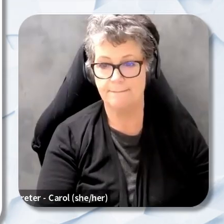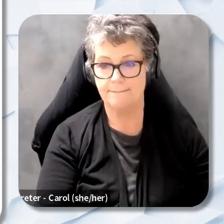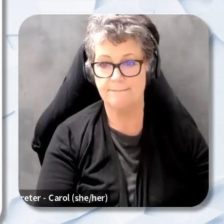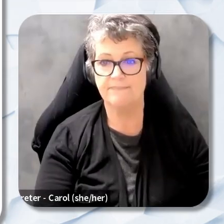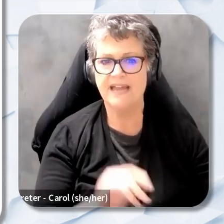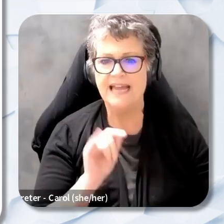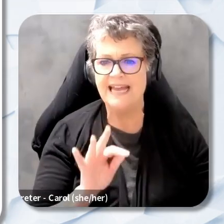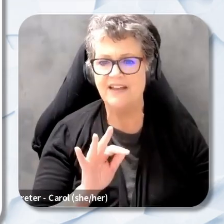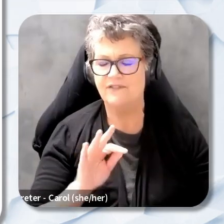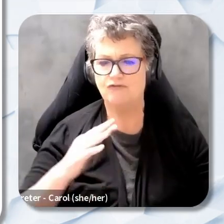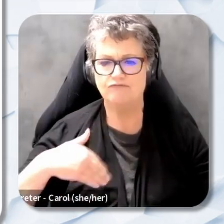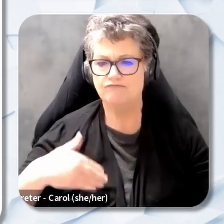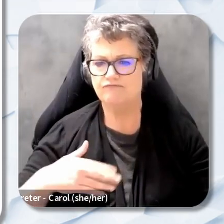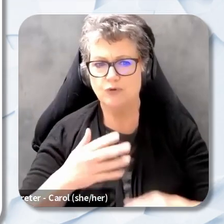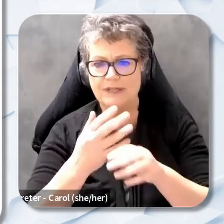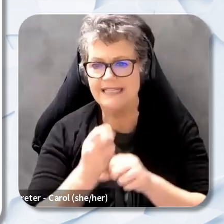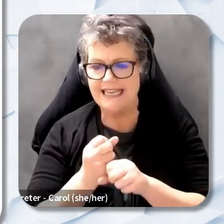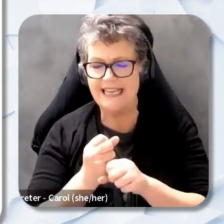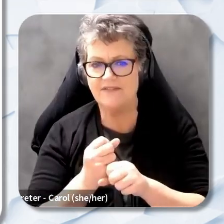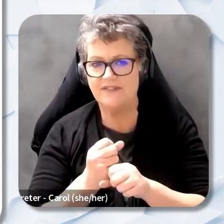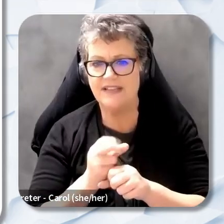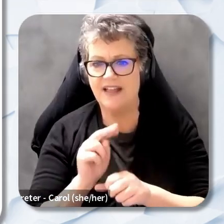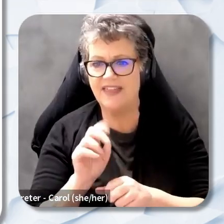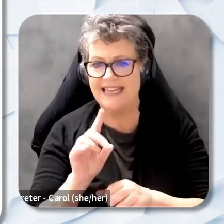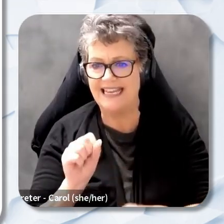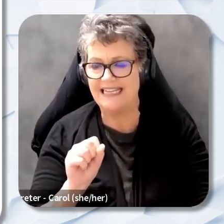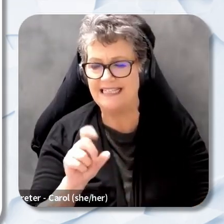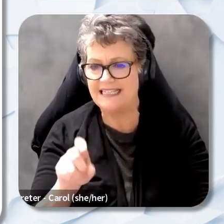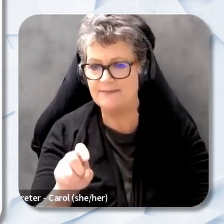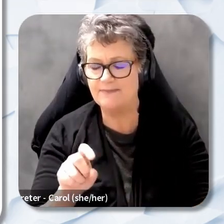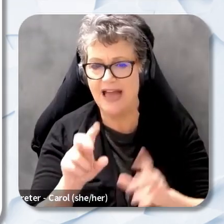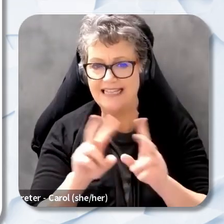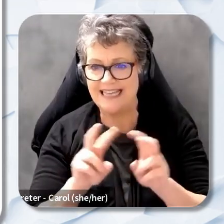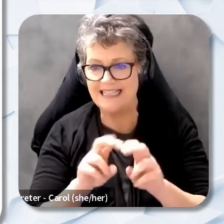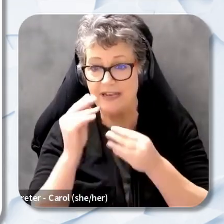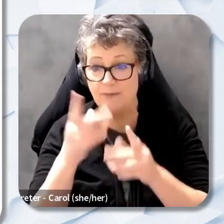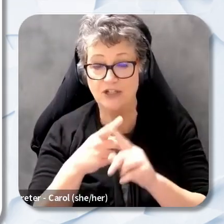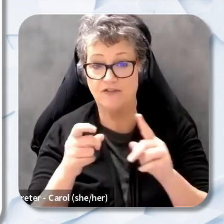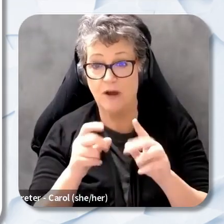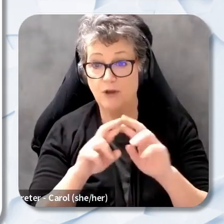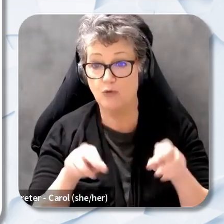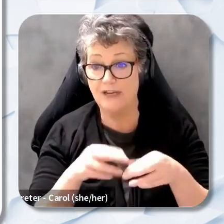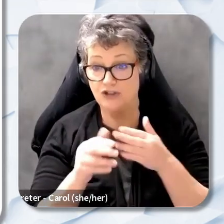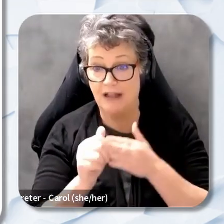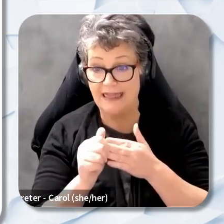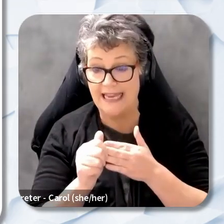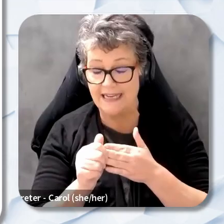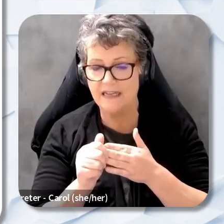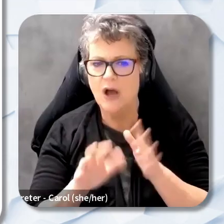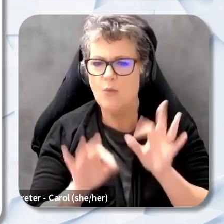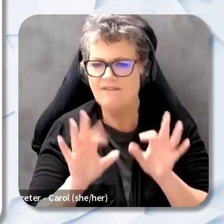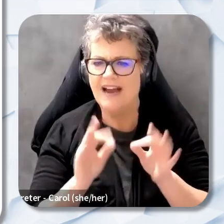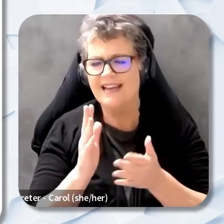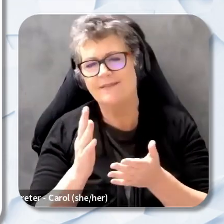If you haven't received the needs assessments information from your regional leads, we're finding that